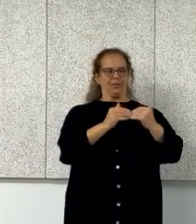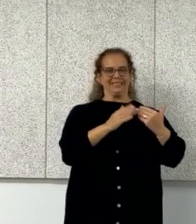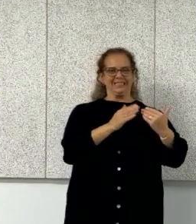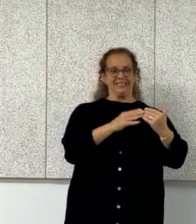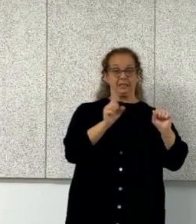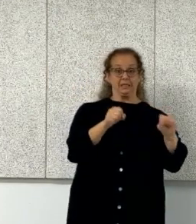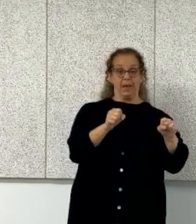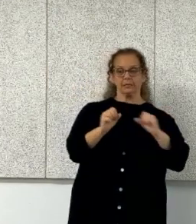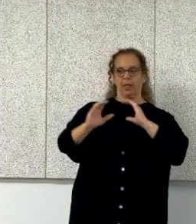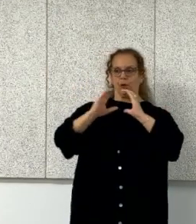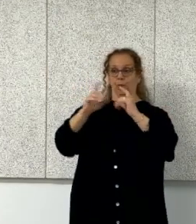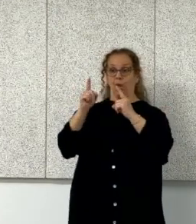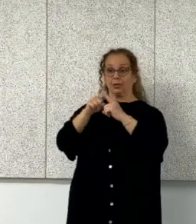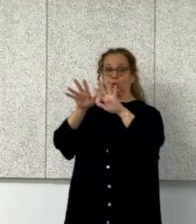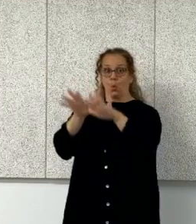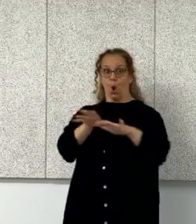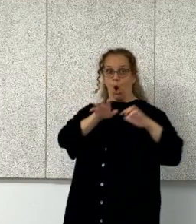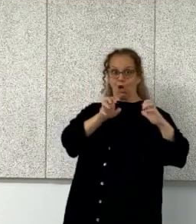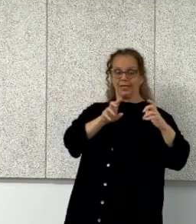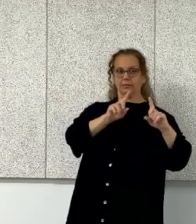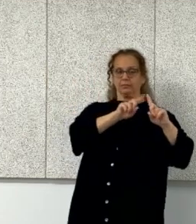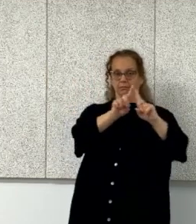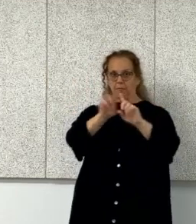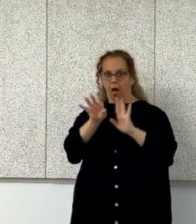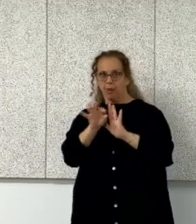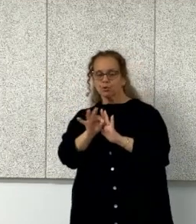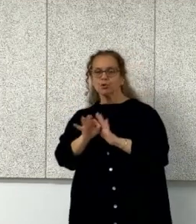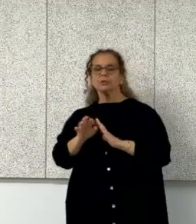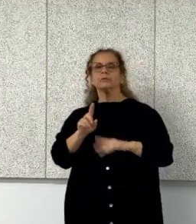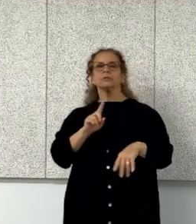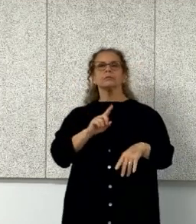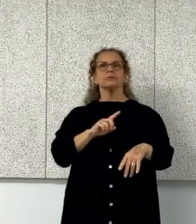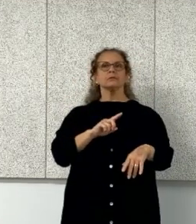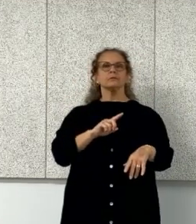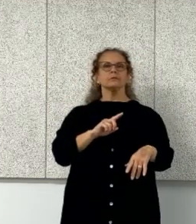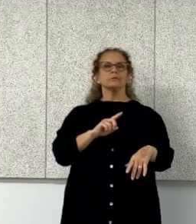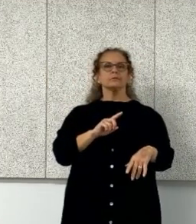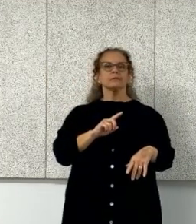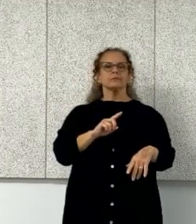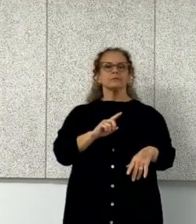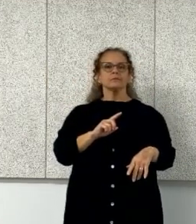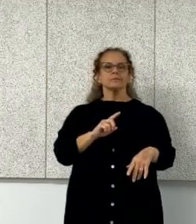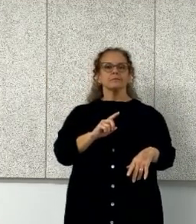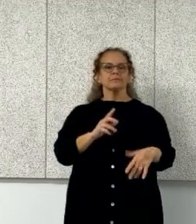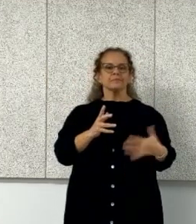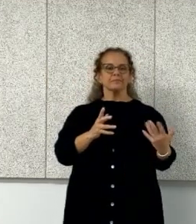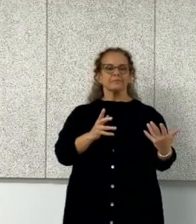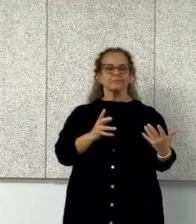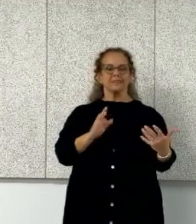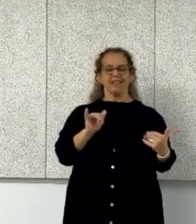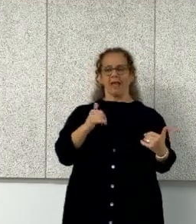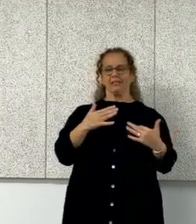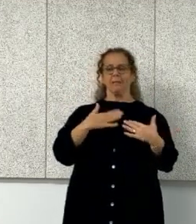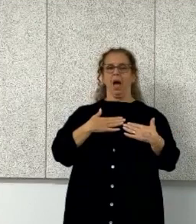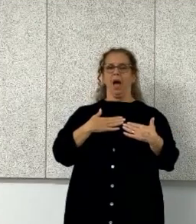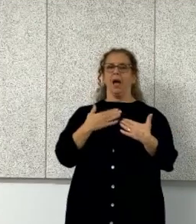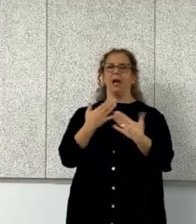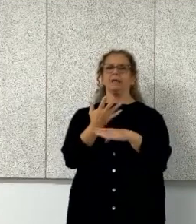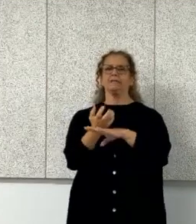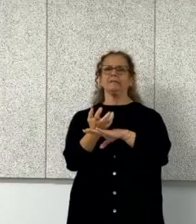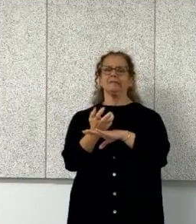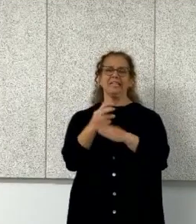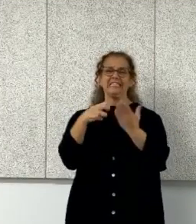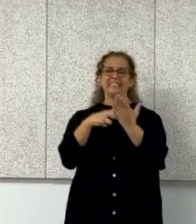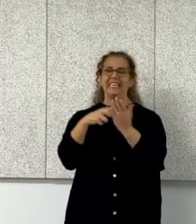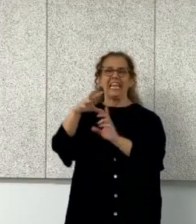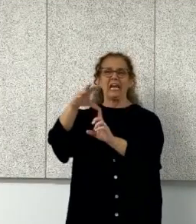and communicating it as effectively as possible. This, you know, we were this is my plea to, you know, ticketing companies,